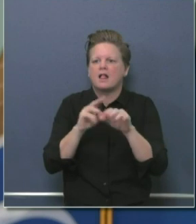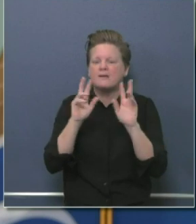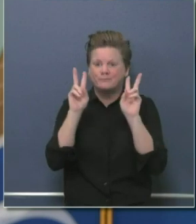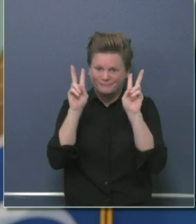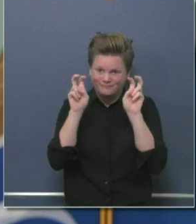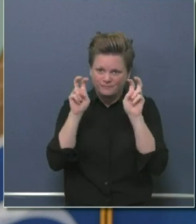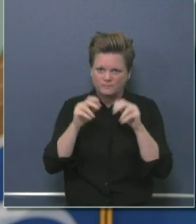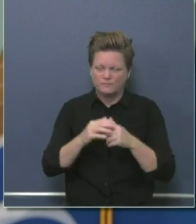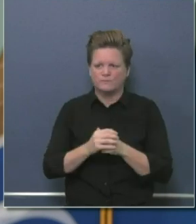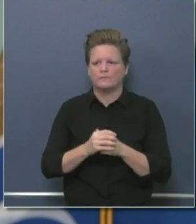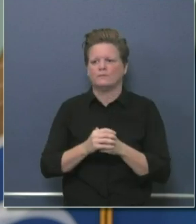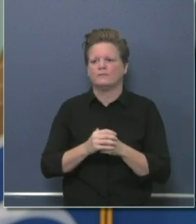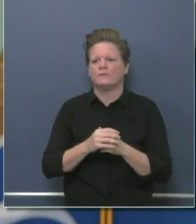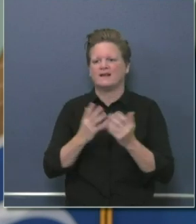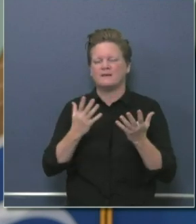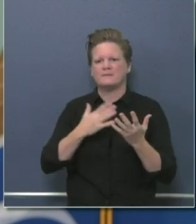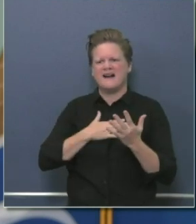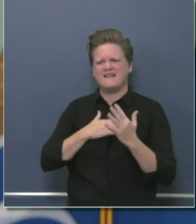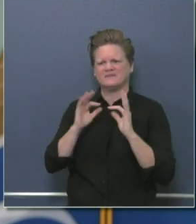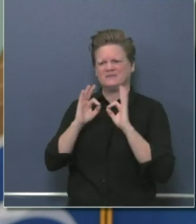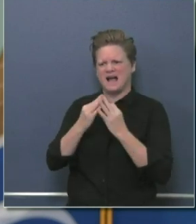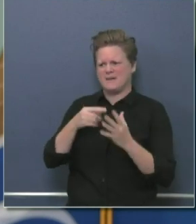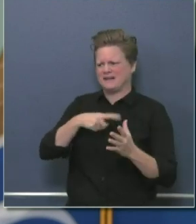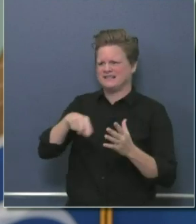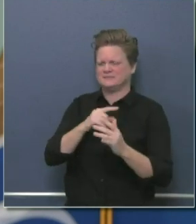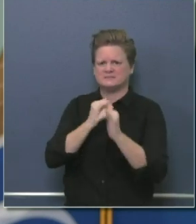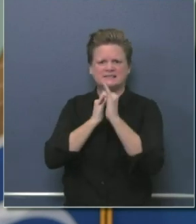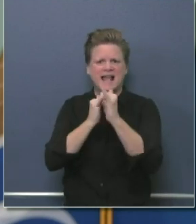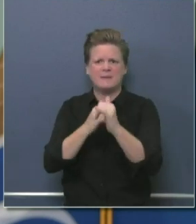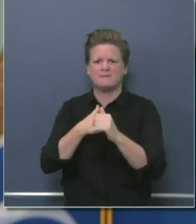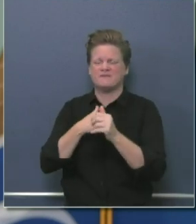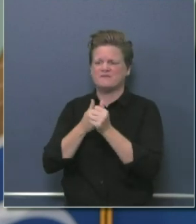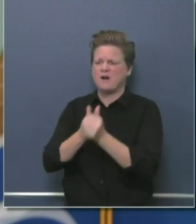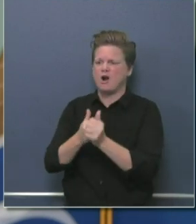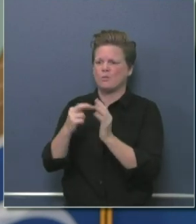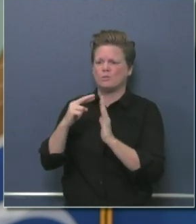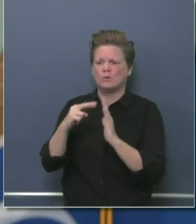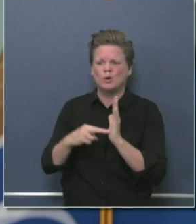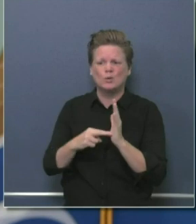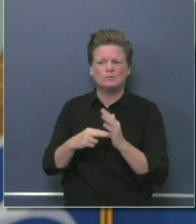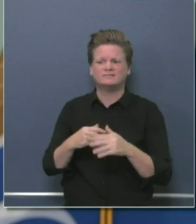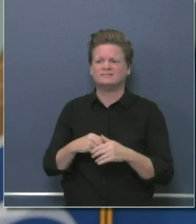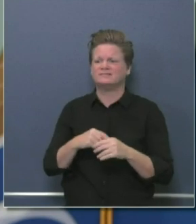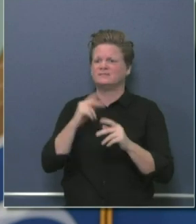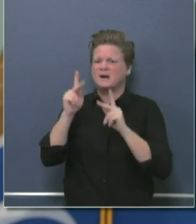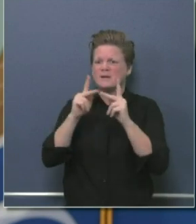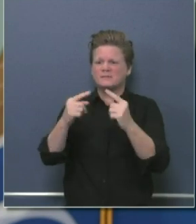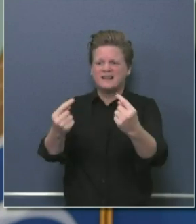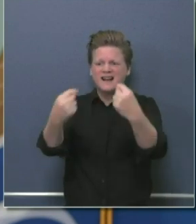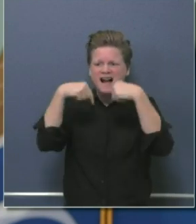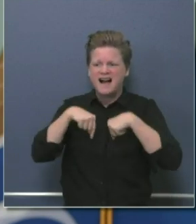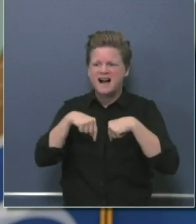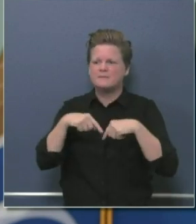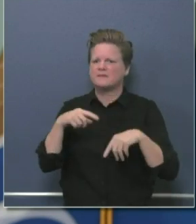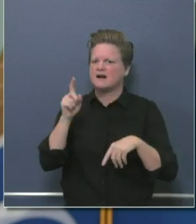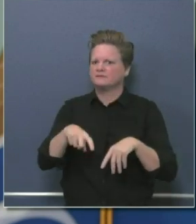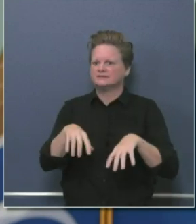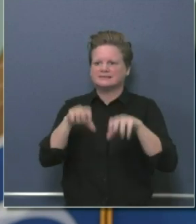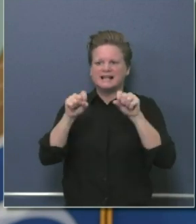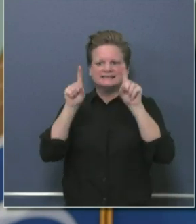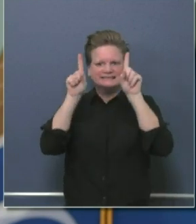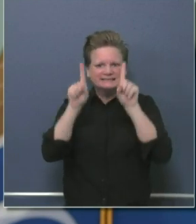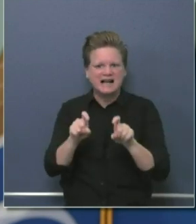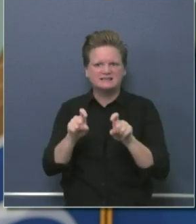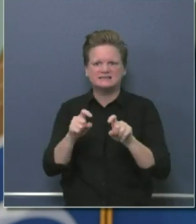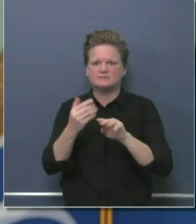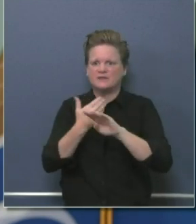rules. I come in here every day, as you know. Everybody's tested before they come into the State Operations Center. They take things very, very seriously, as you